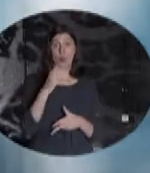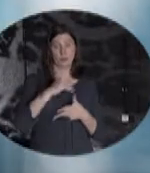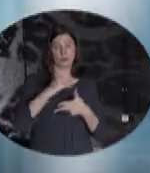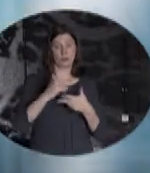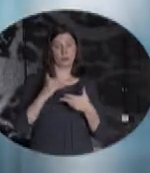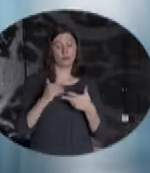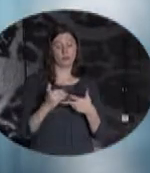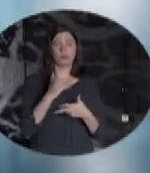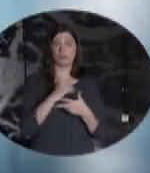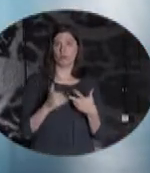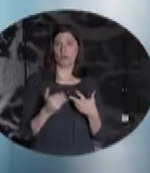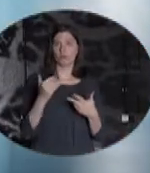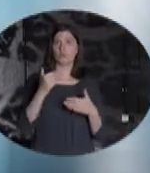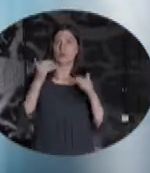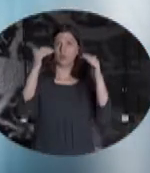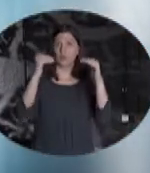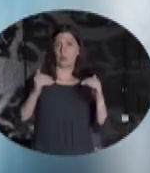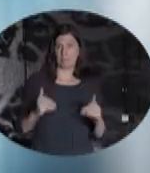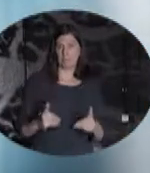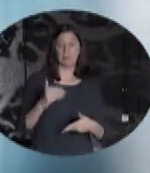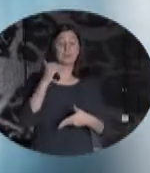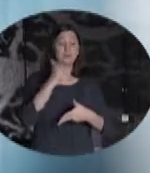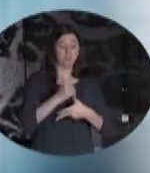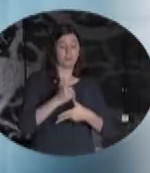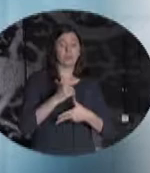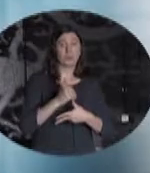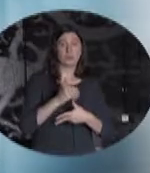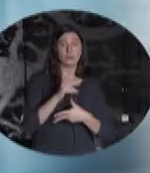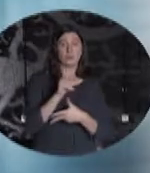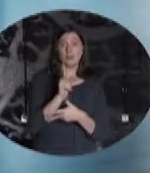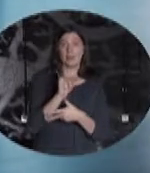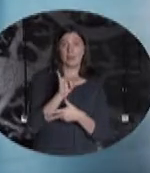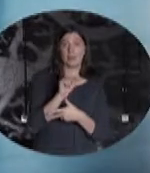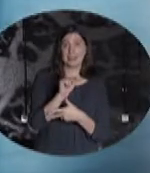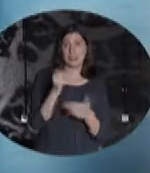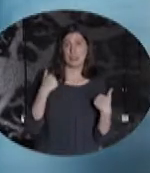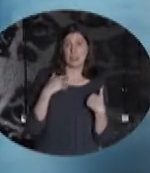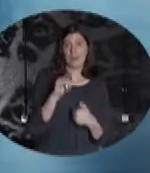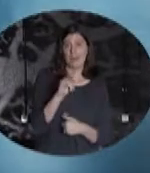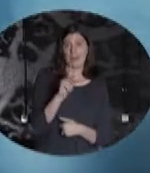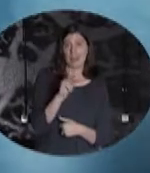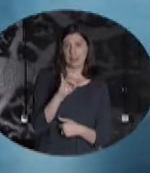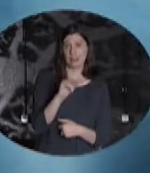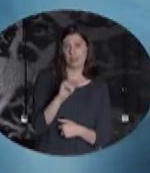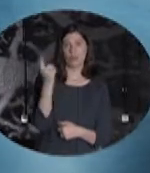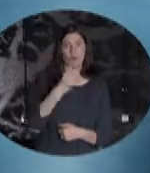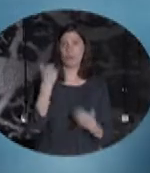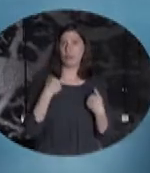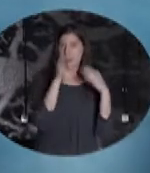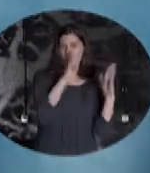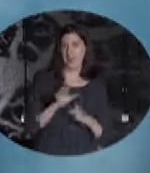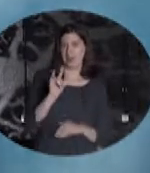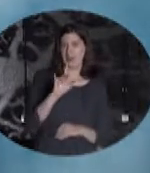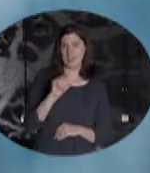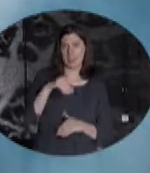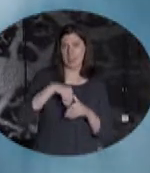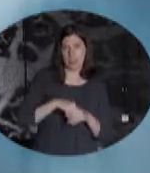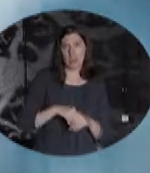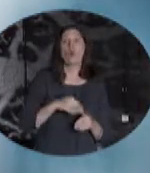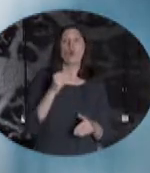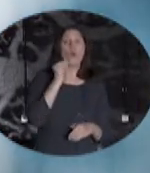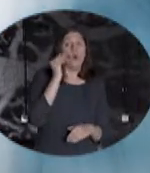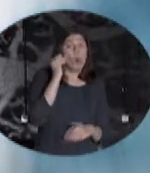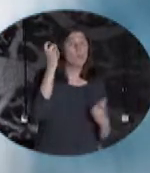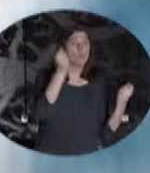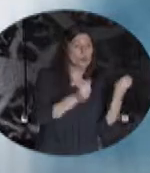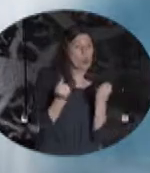which you can prepare yourself and your family. And so there's three parts to that. The first part is to have a kit. You should always have a preparedness kit in your home, in your car, in